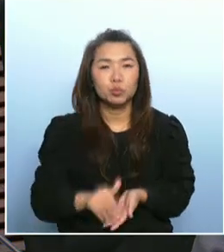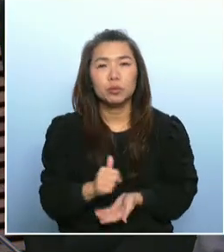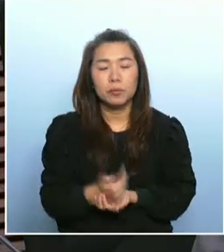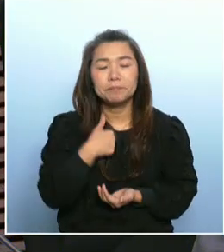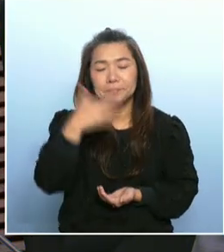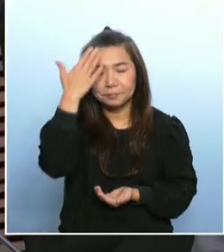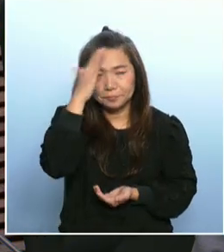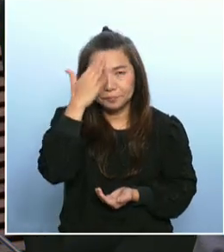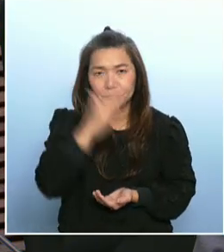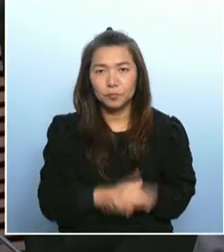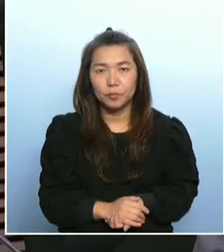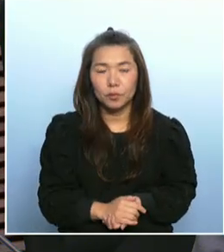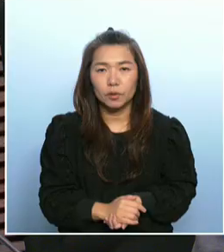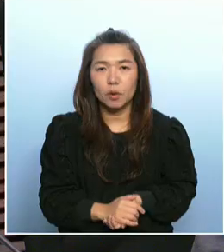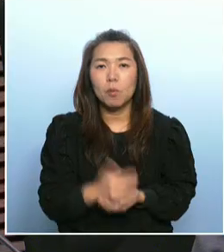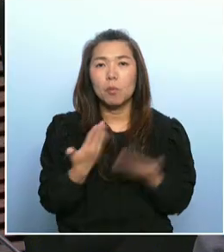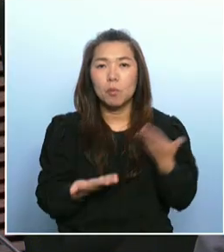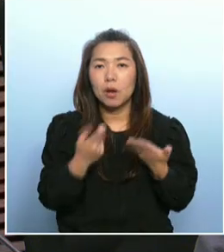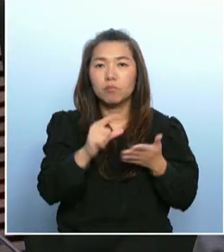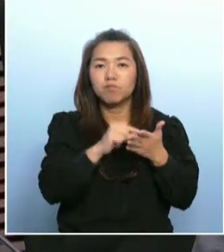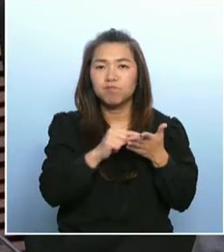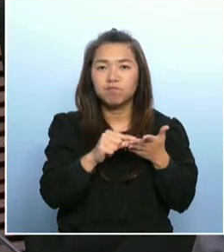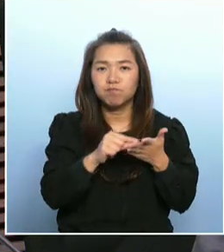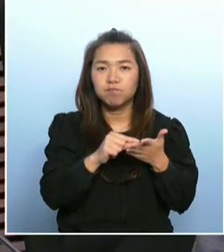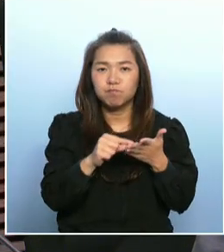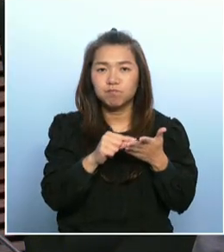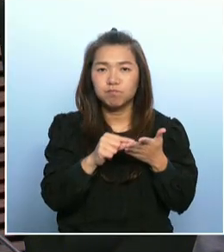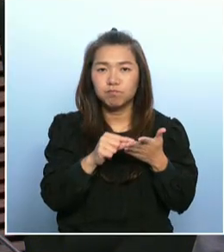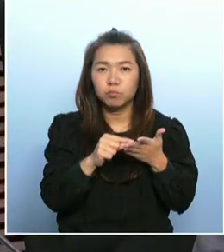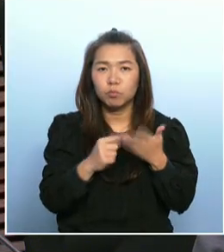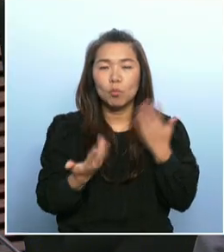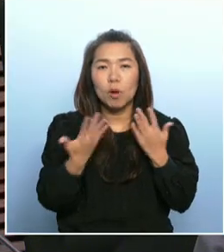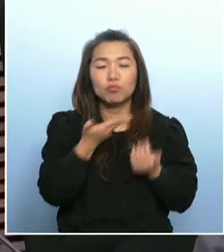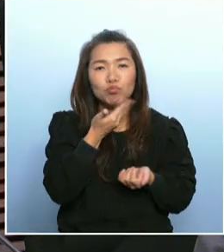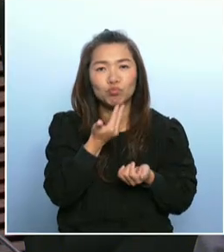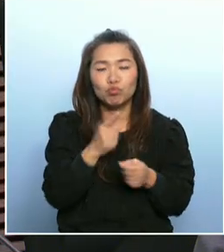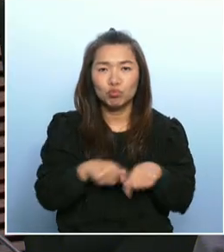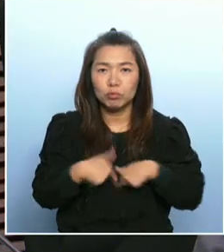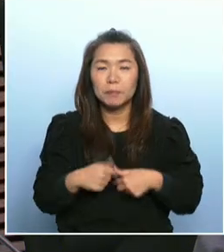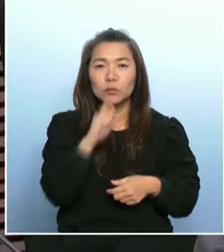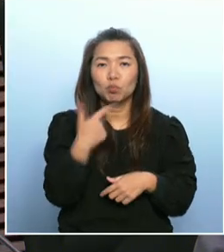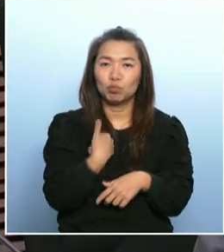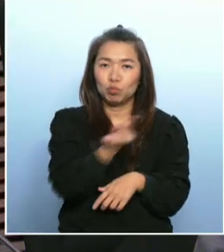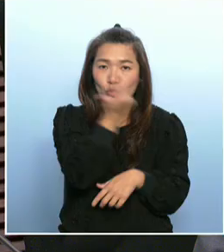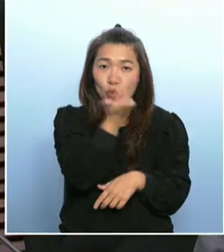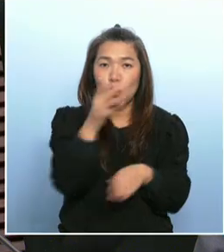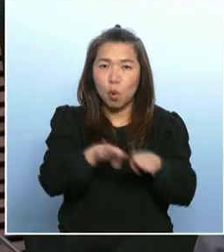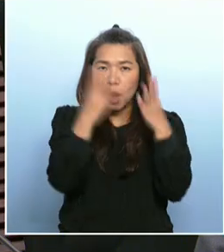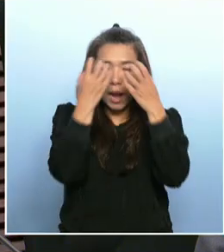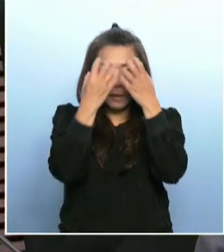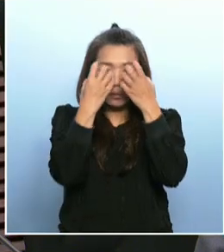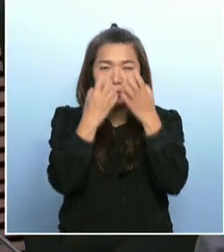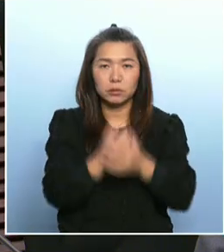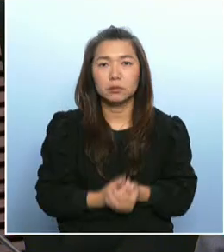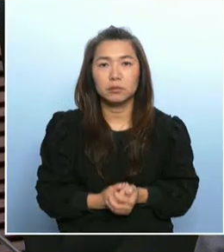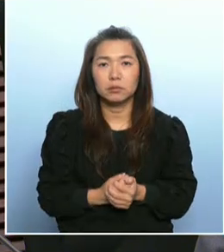the persons with disabilities, as they get older, will suffer from hearing impairment. I agree that